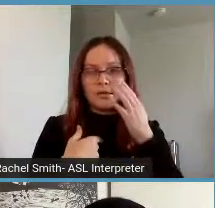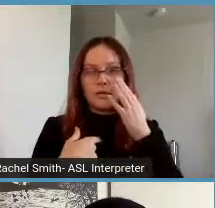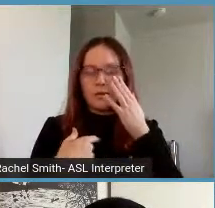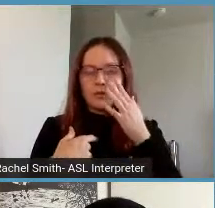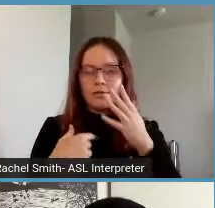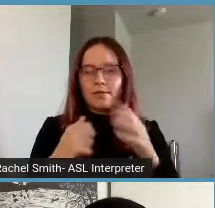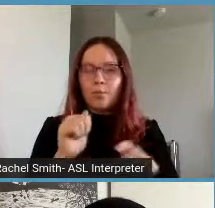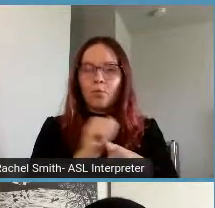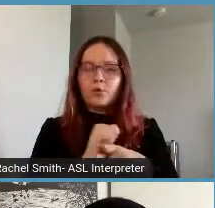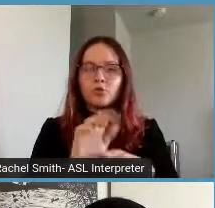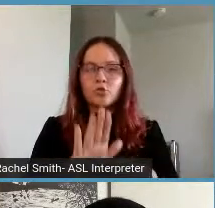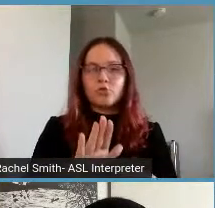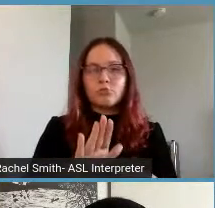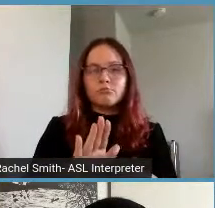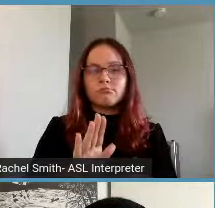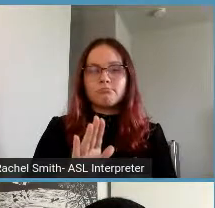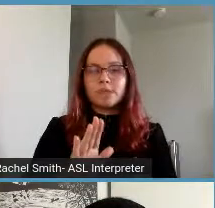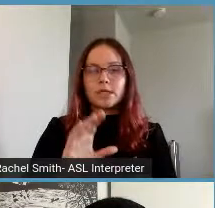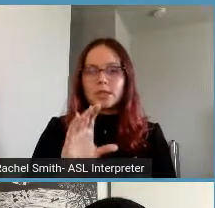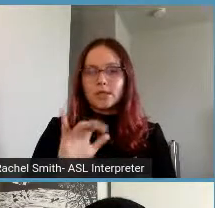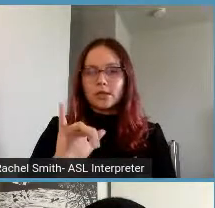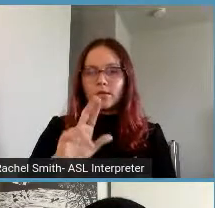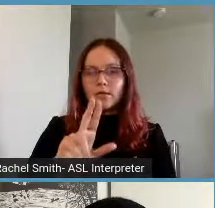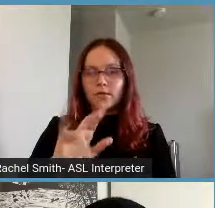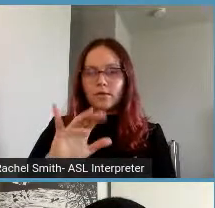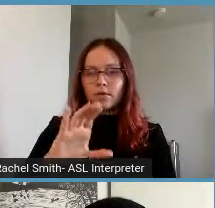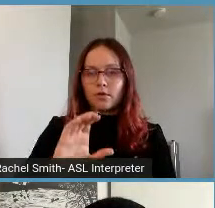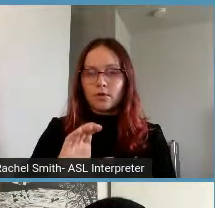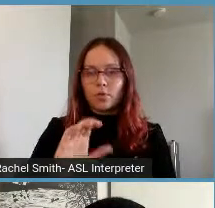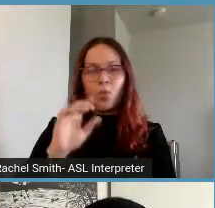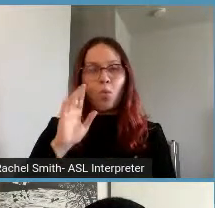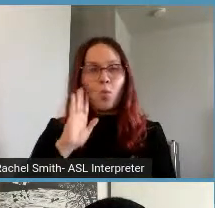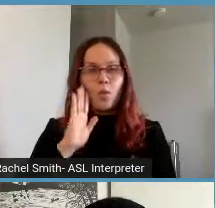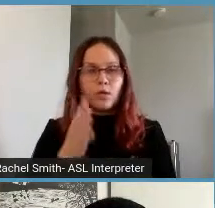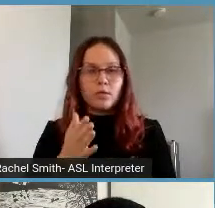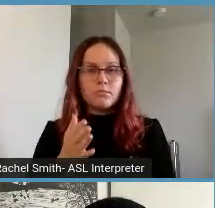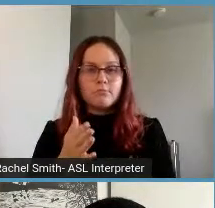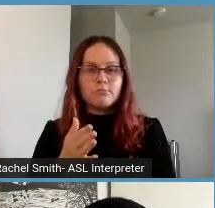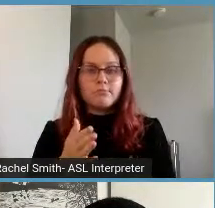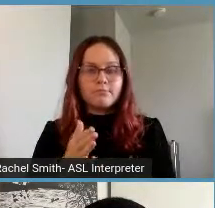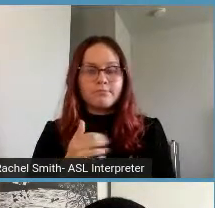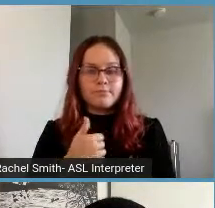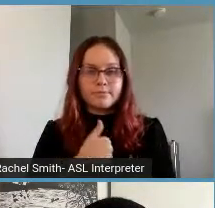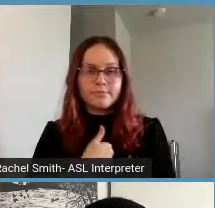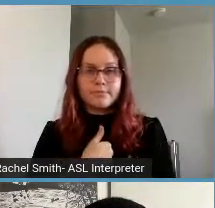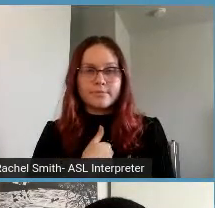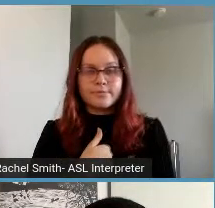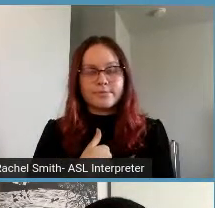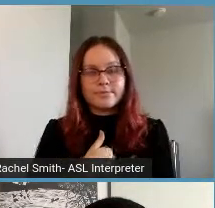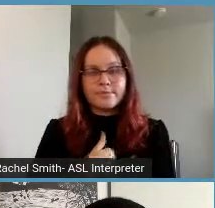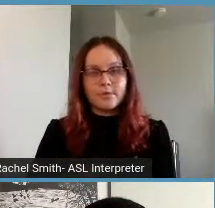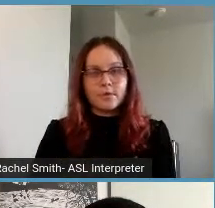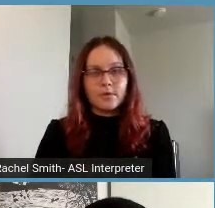your civic will. Enough. Escuchemos.